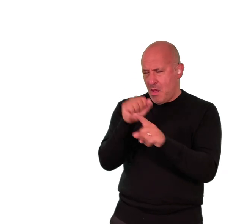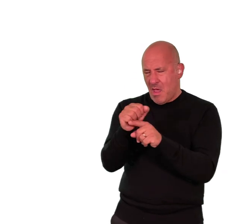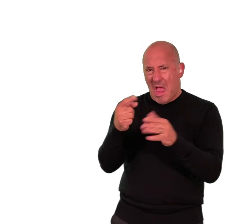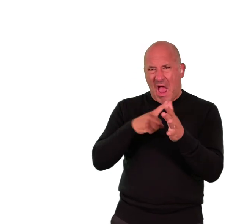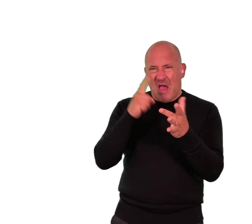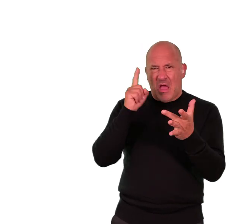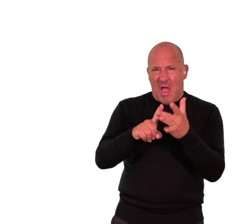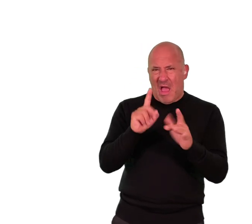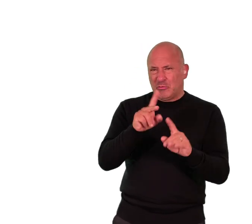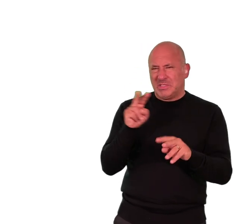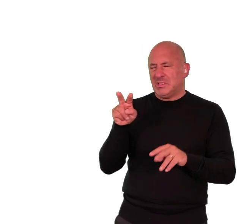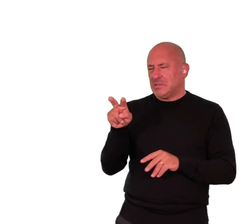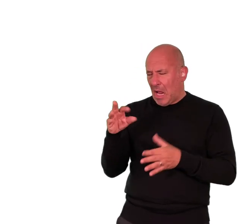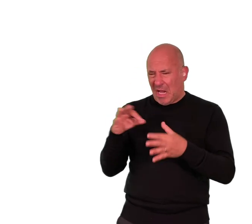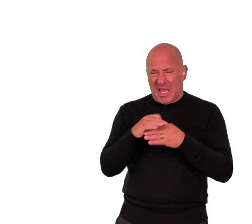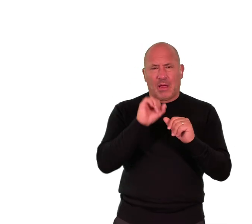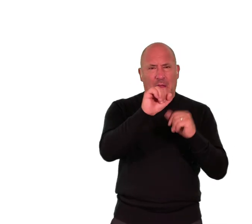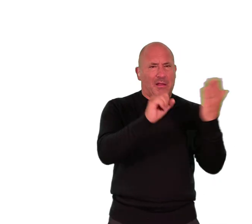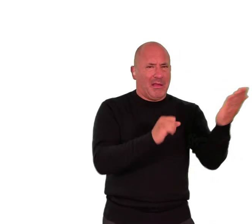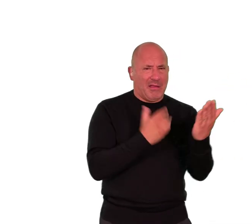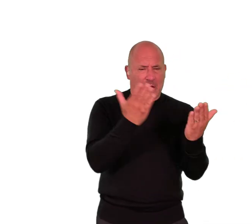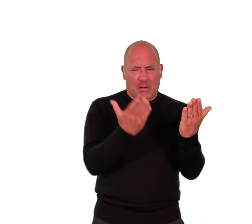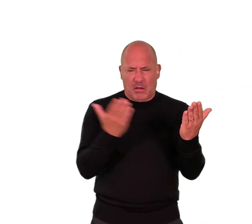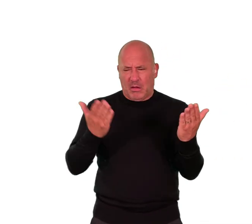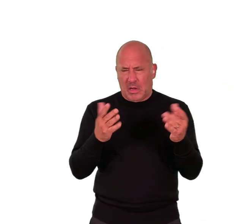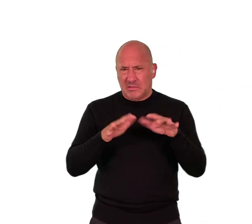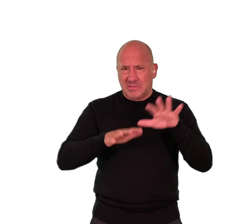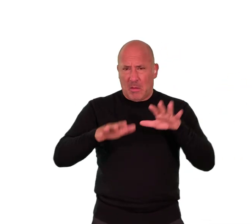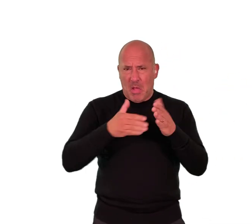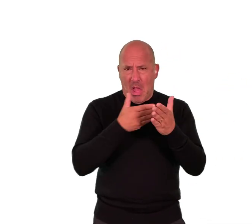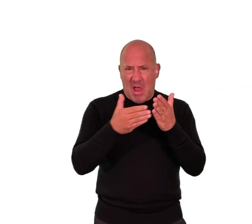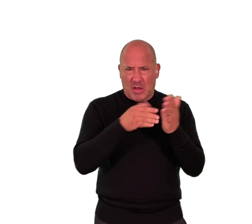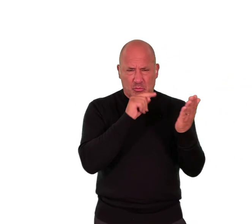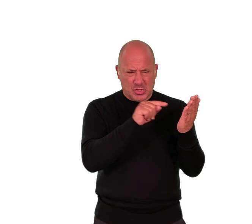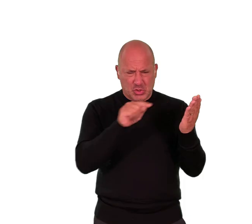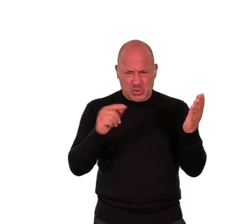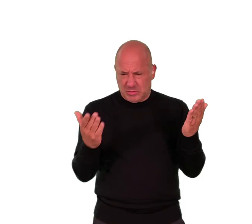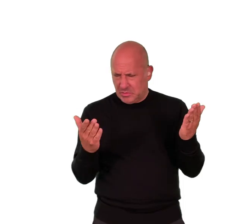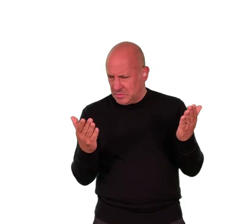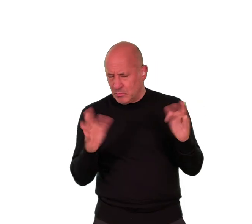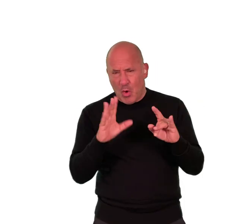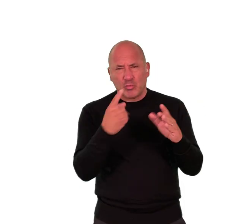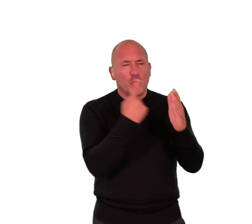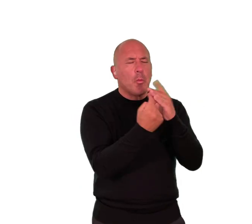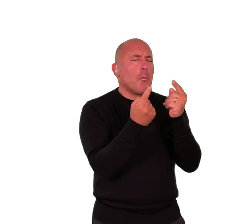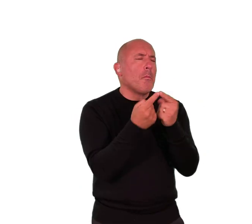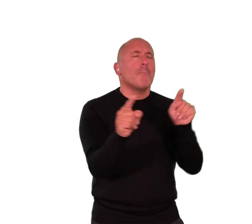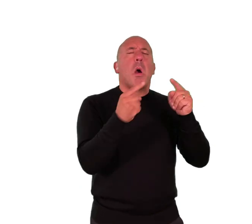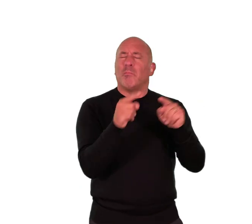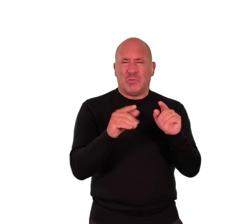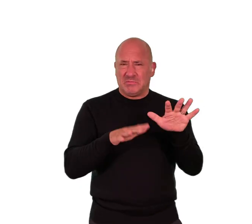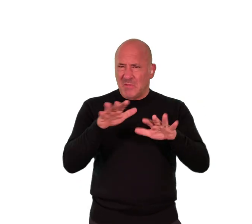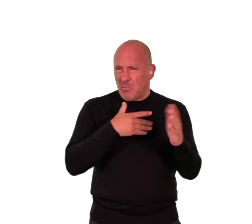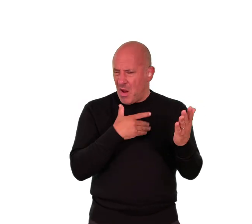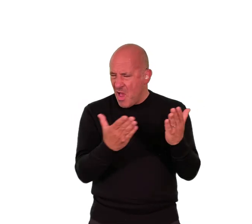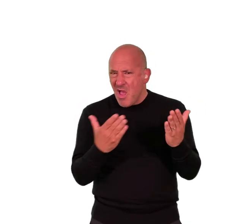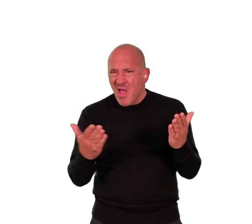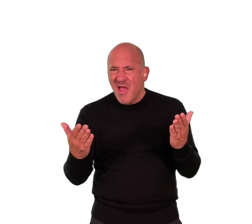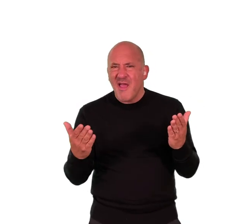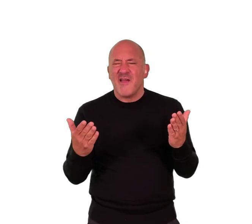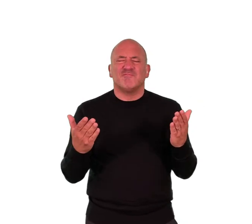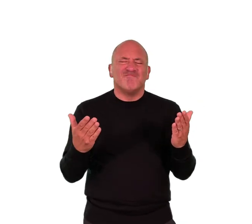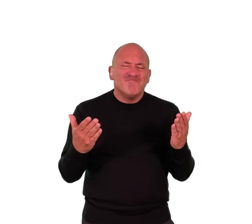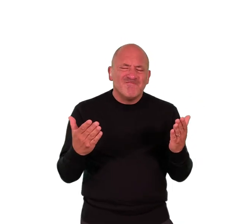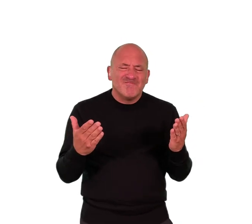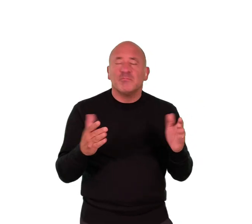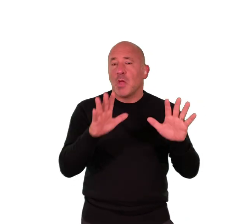writing. However, we have also noticed that AI can lead to applications having similar sounding language